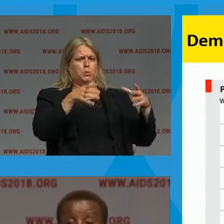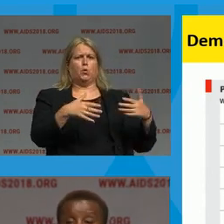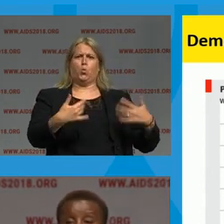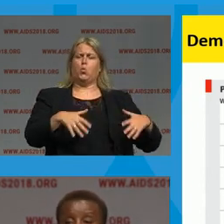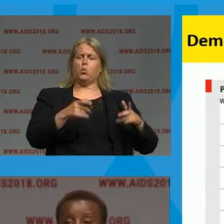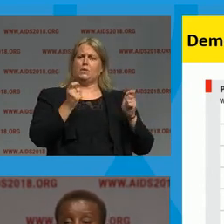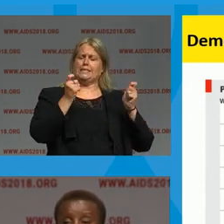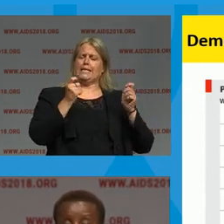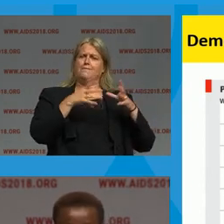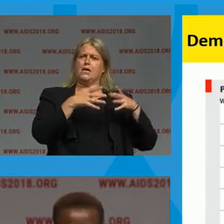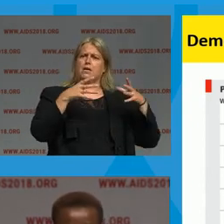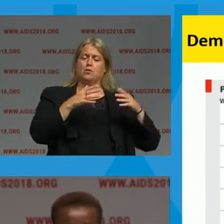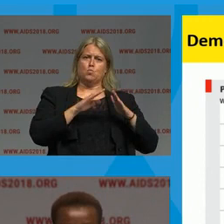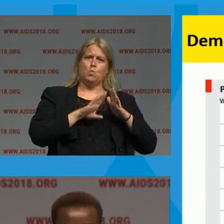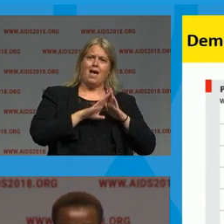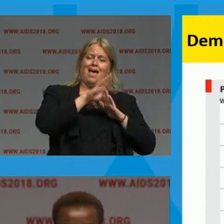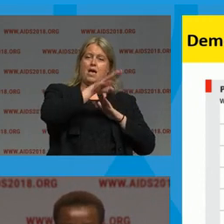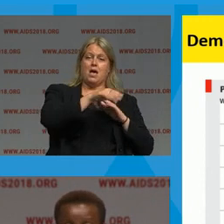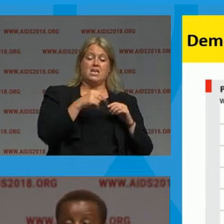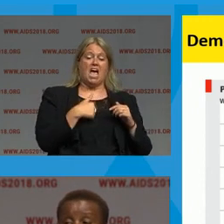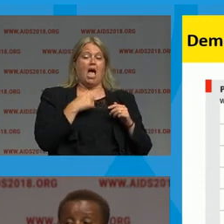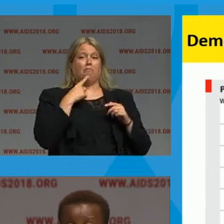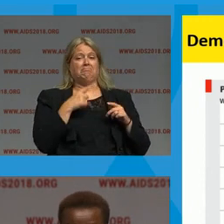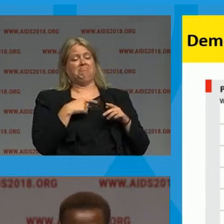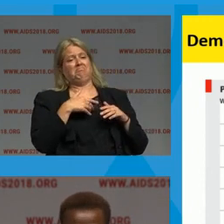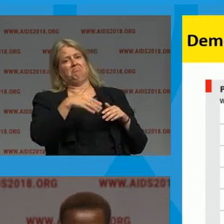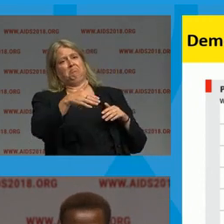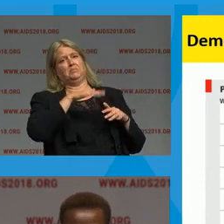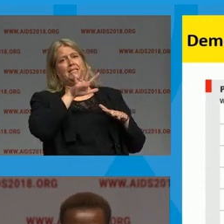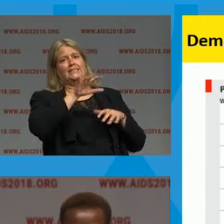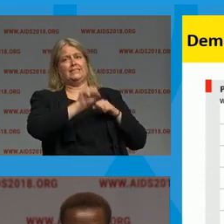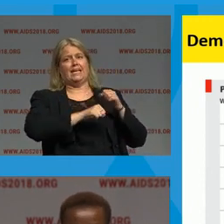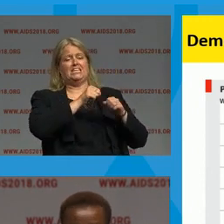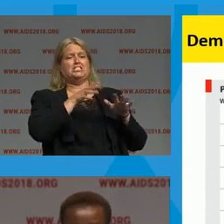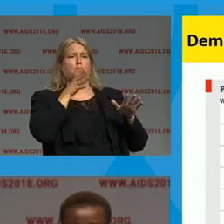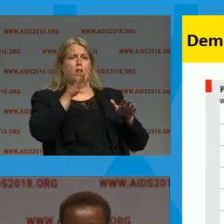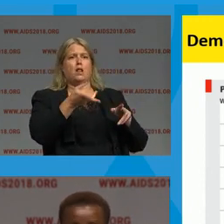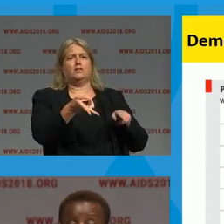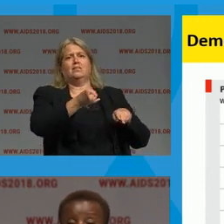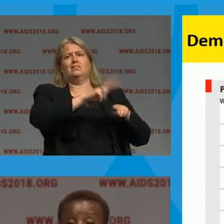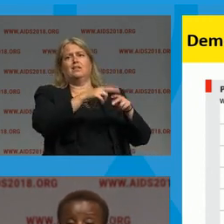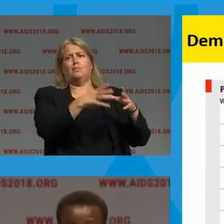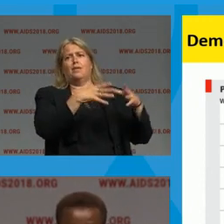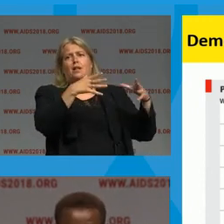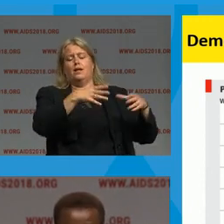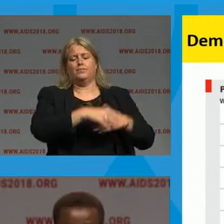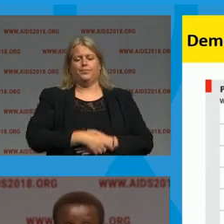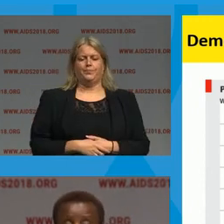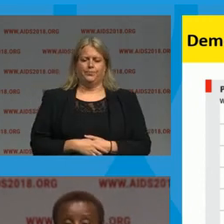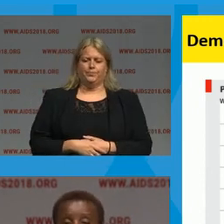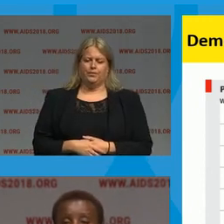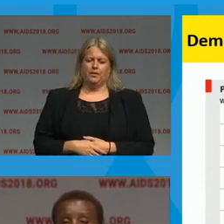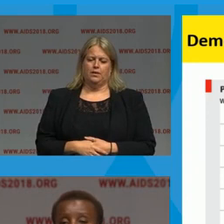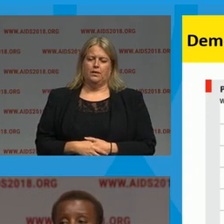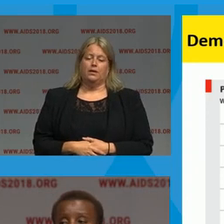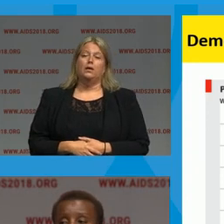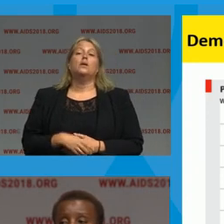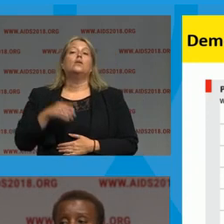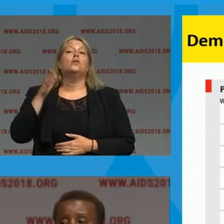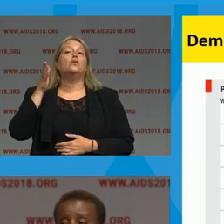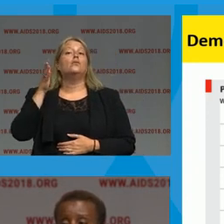and very high, expected to double over the next 10 years, with the future of